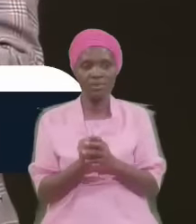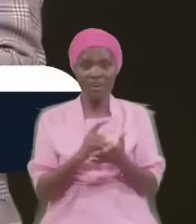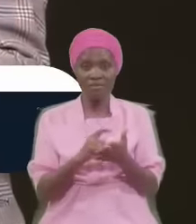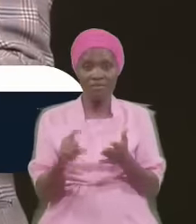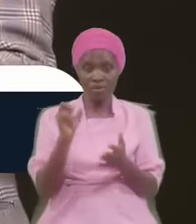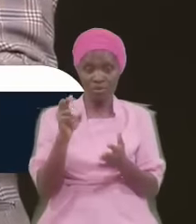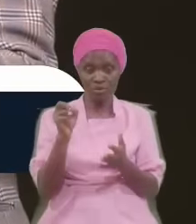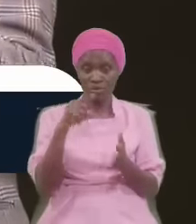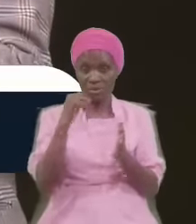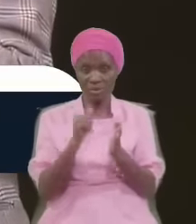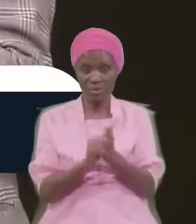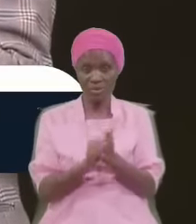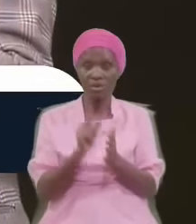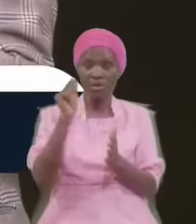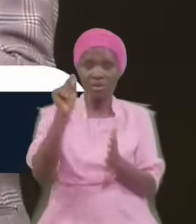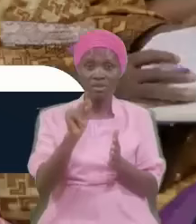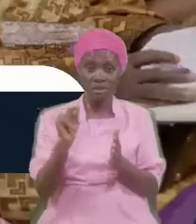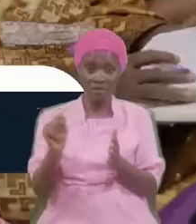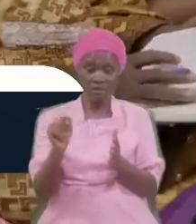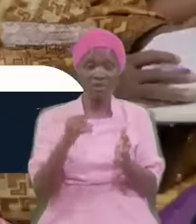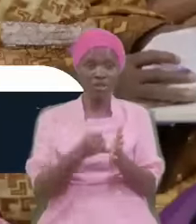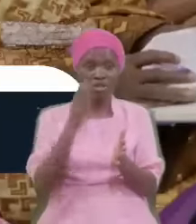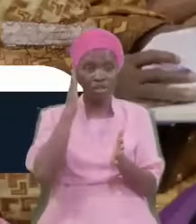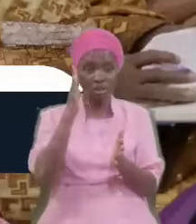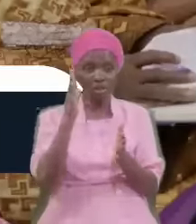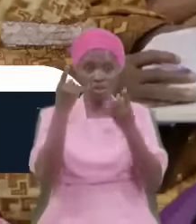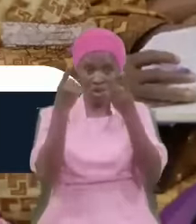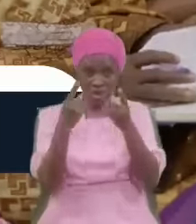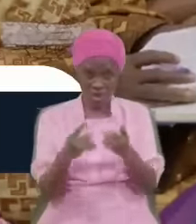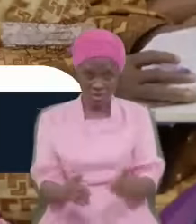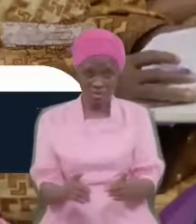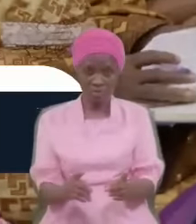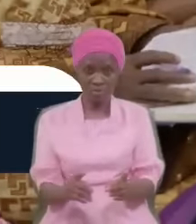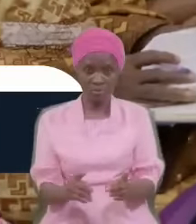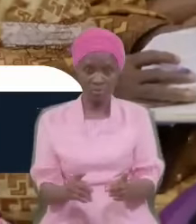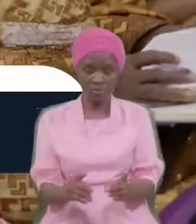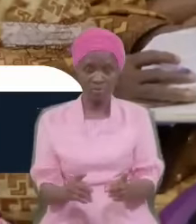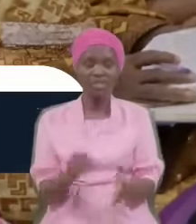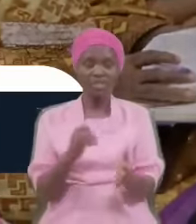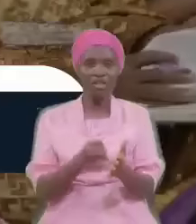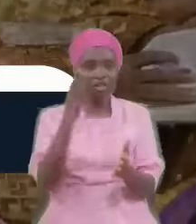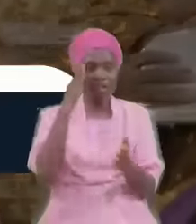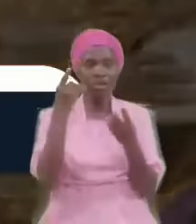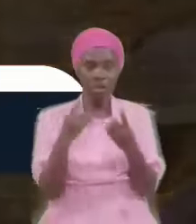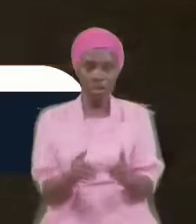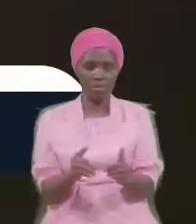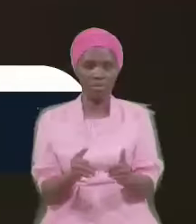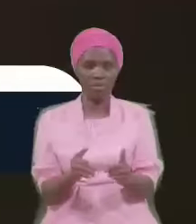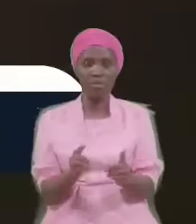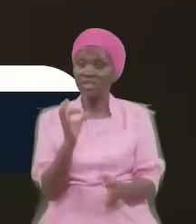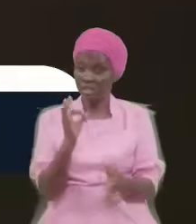pass. It will happen. It shall come to pass, if ye